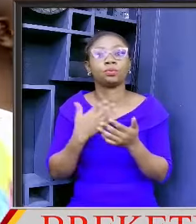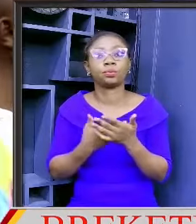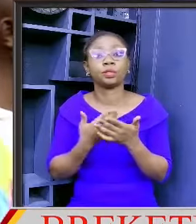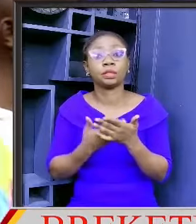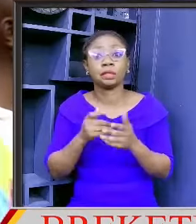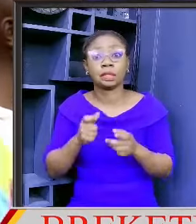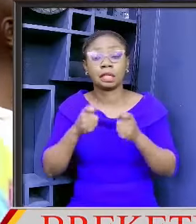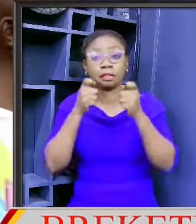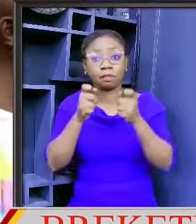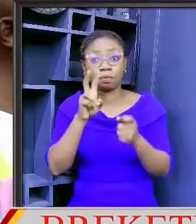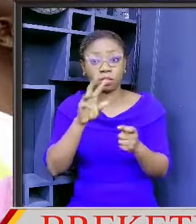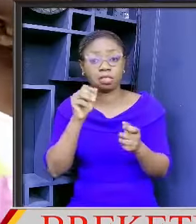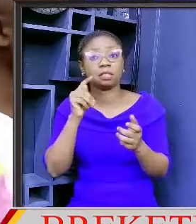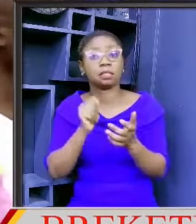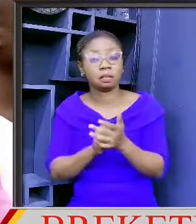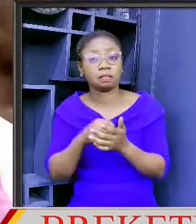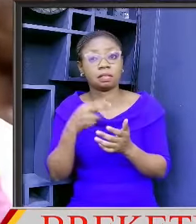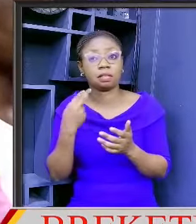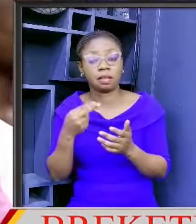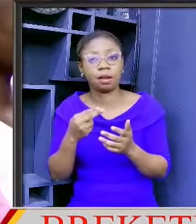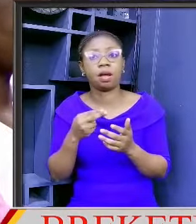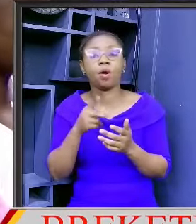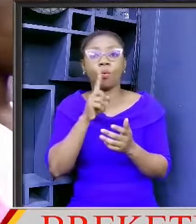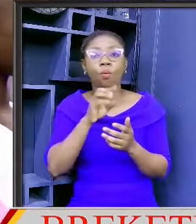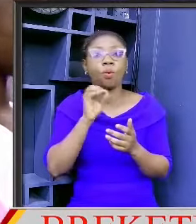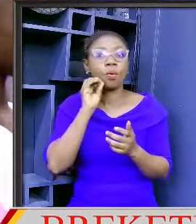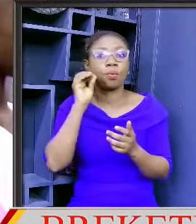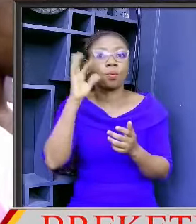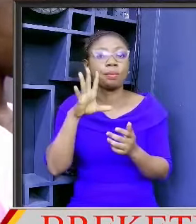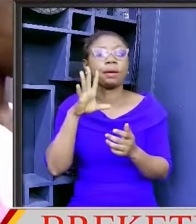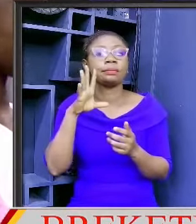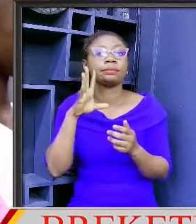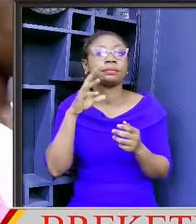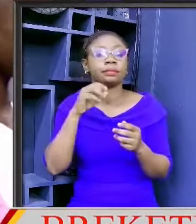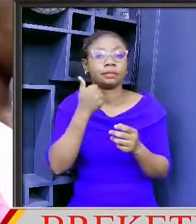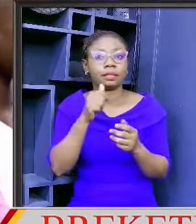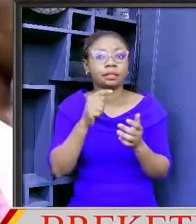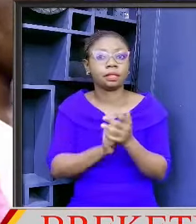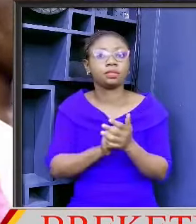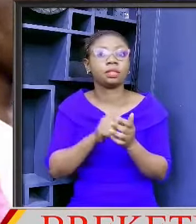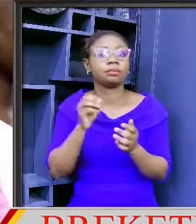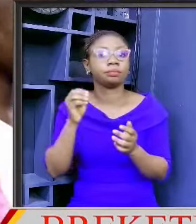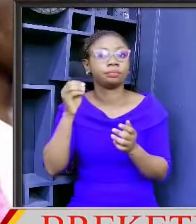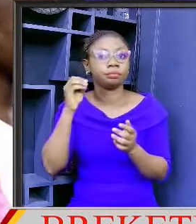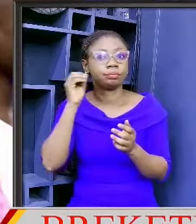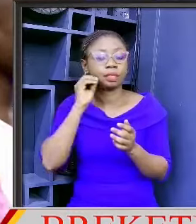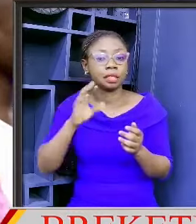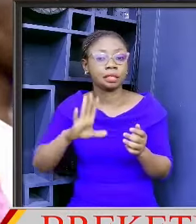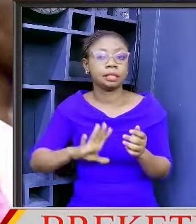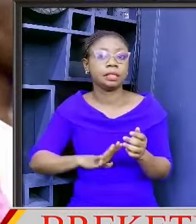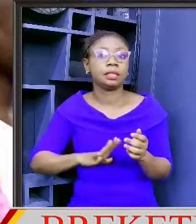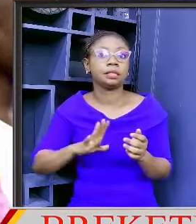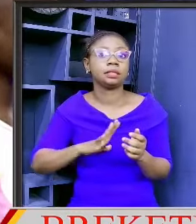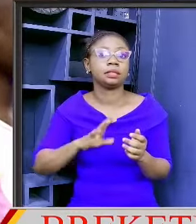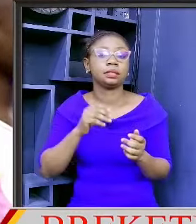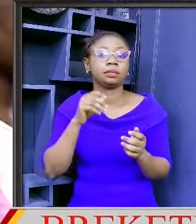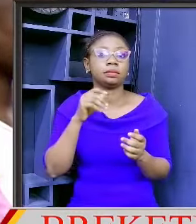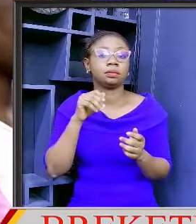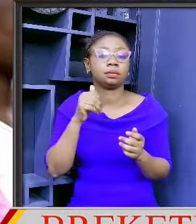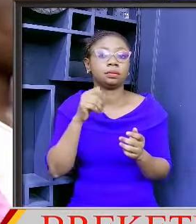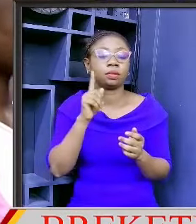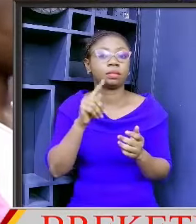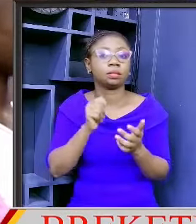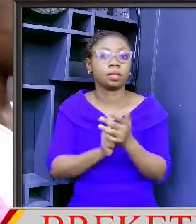again, give her 20,000 naira. One woman, give her 10,000 naira. A lady, 1,000 naira. All the dates